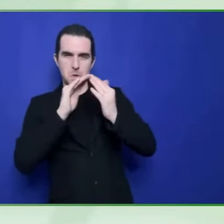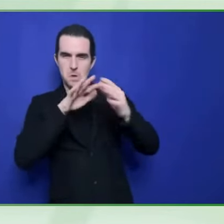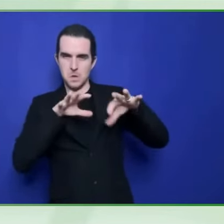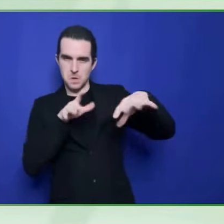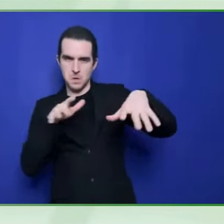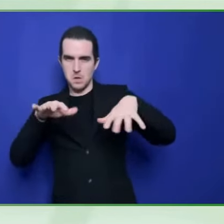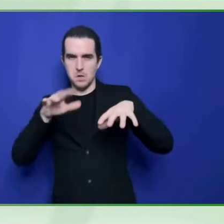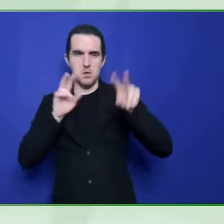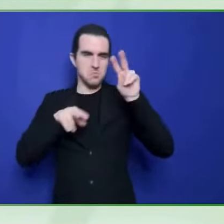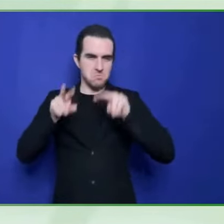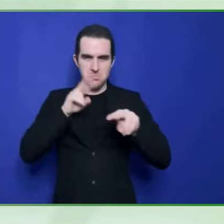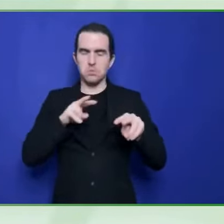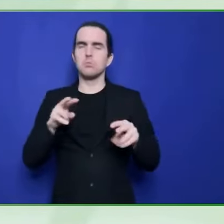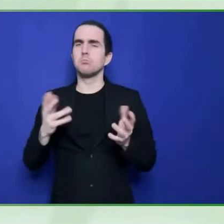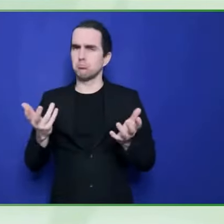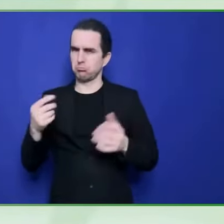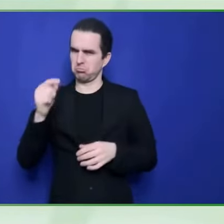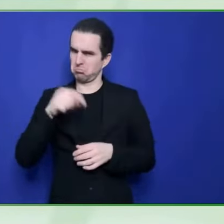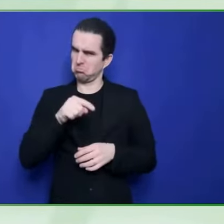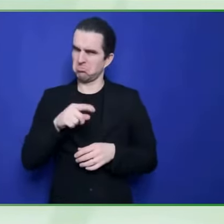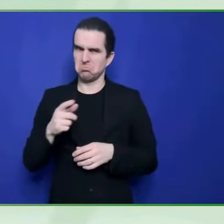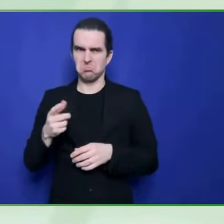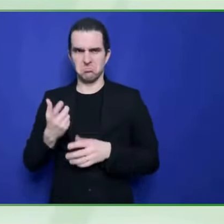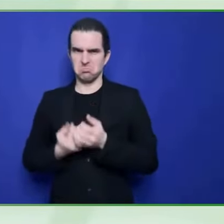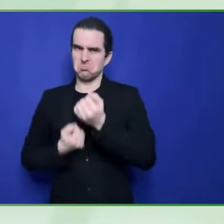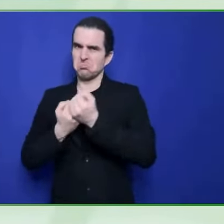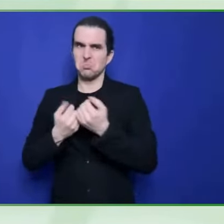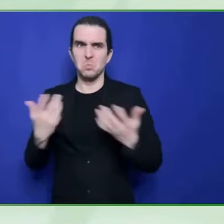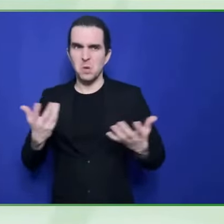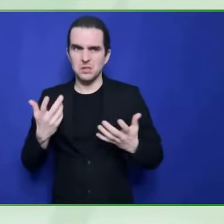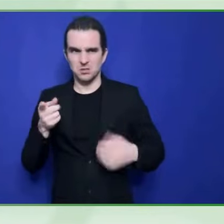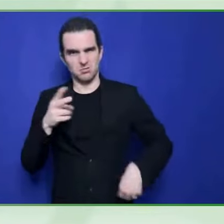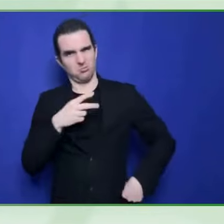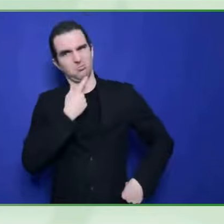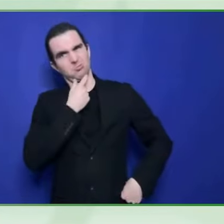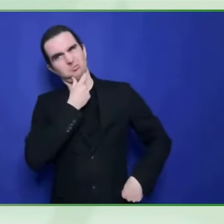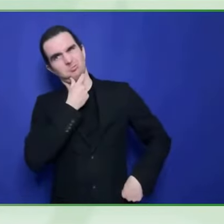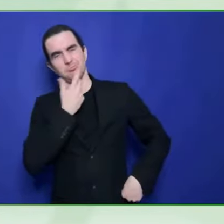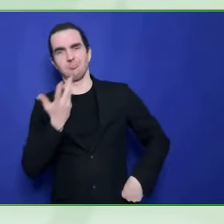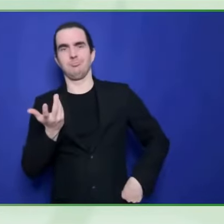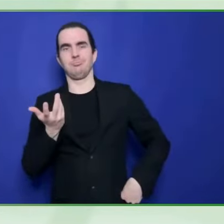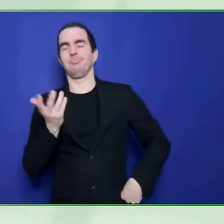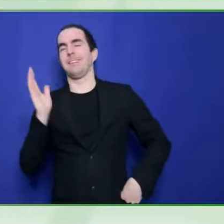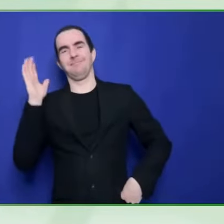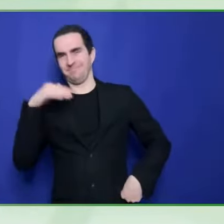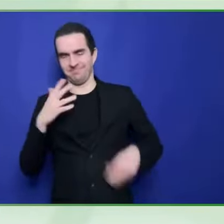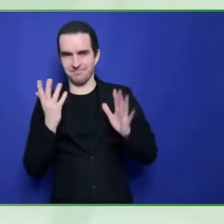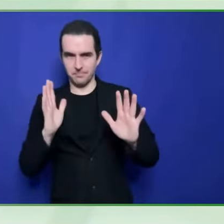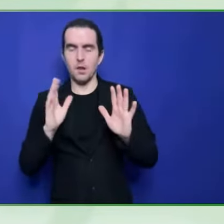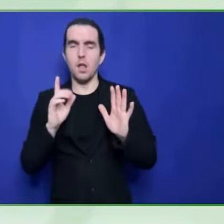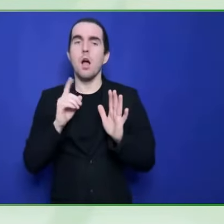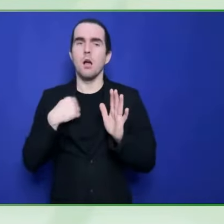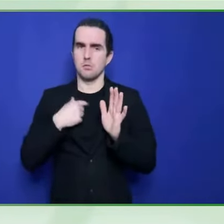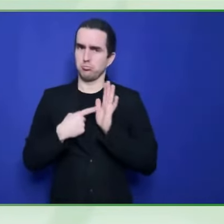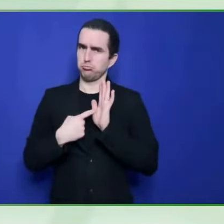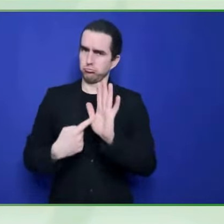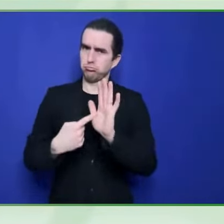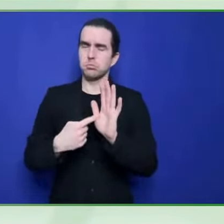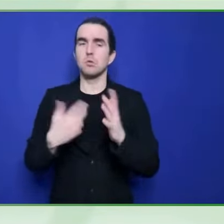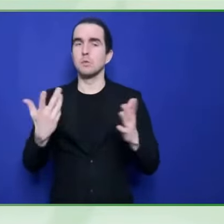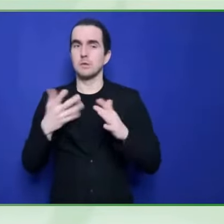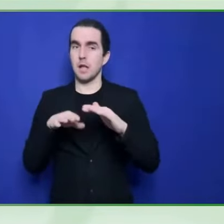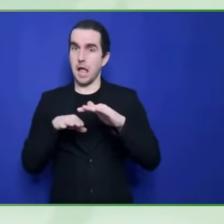Map. Access Map, as we said, had this visual of where the sidewalks are and how they